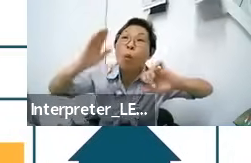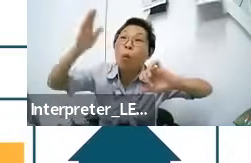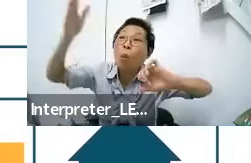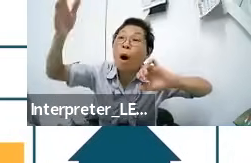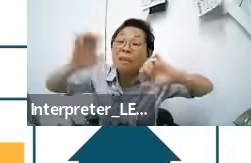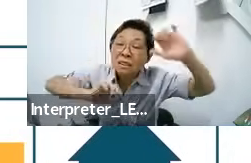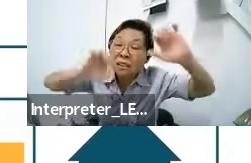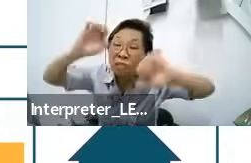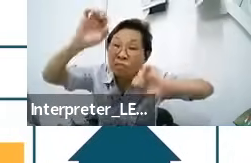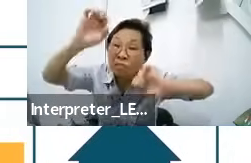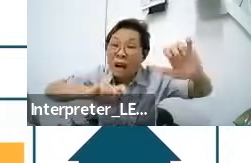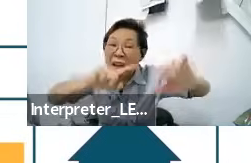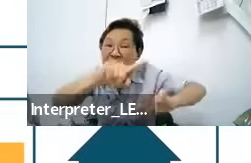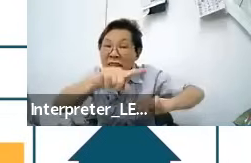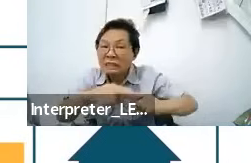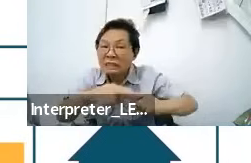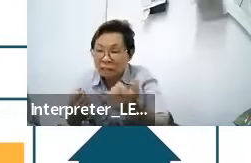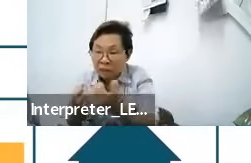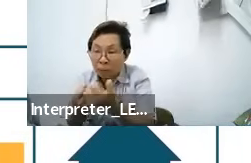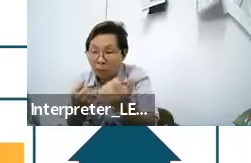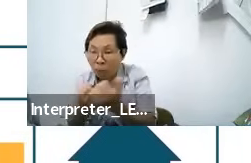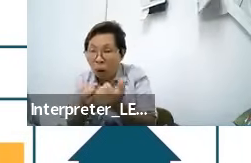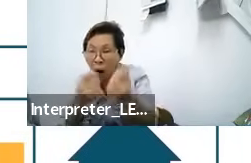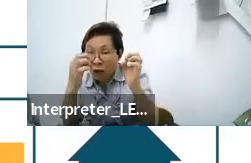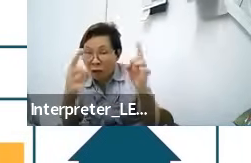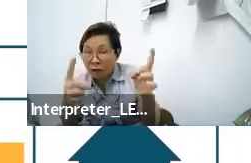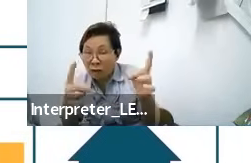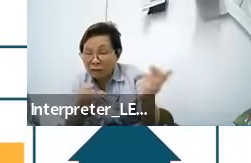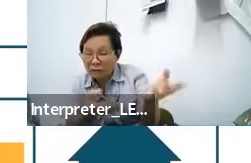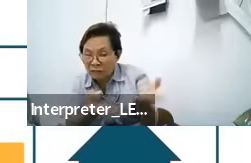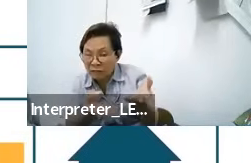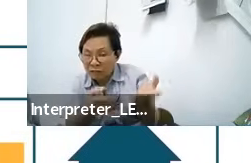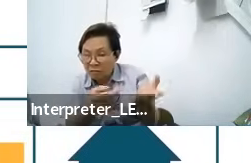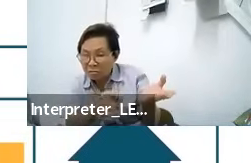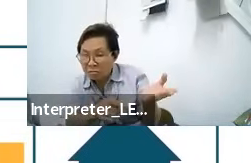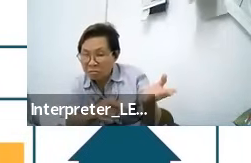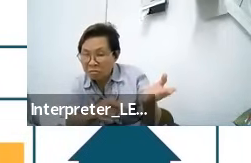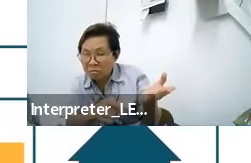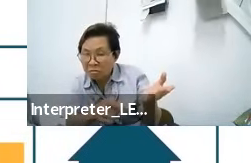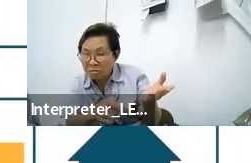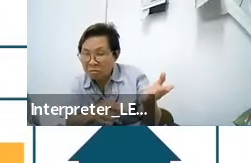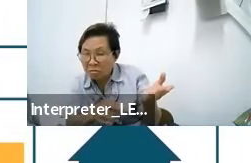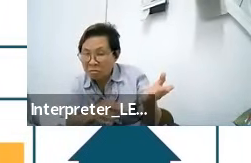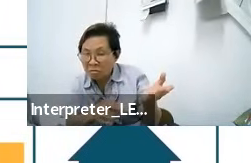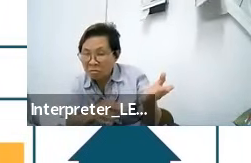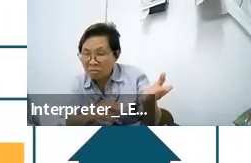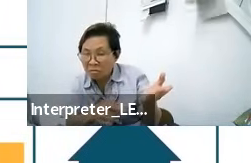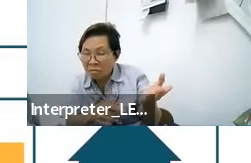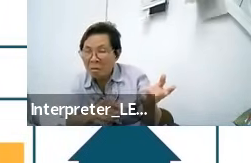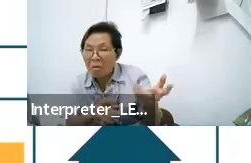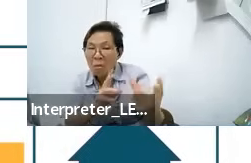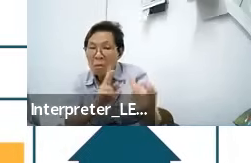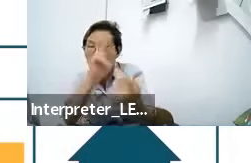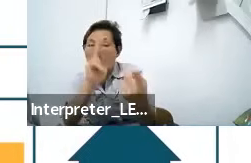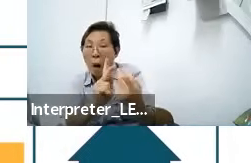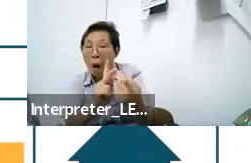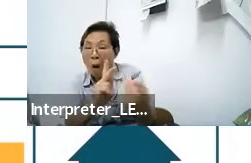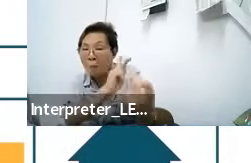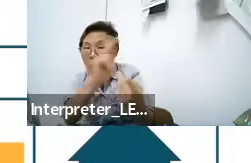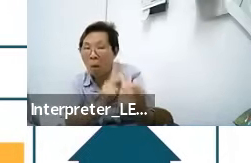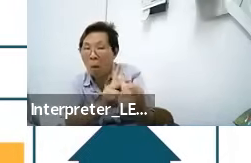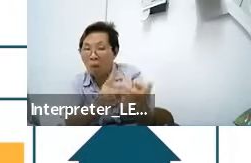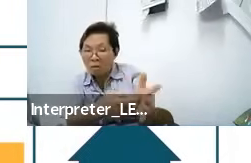whether that support services, that educational service is met their needs. So